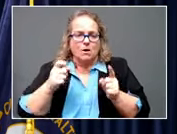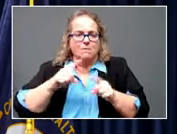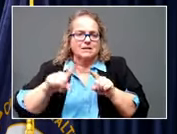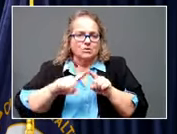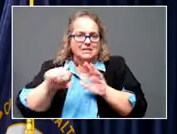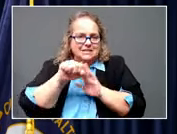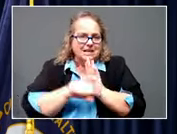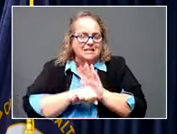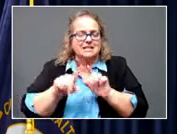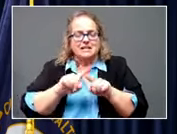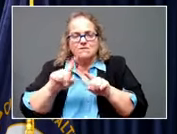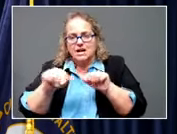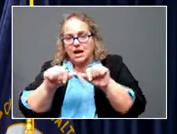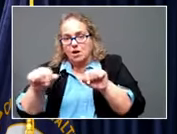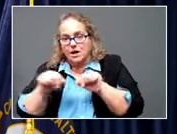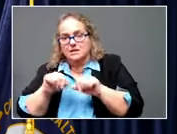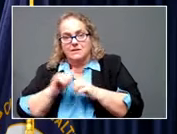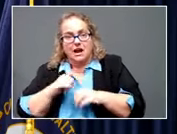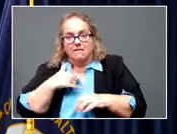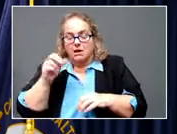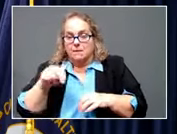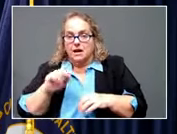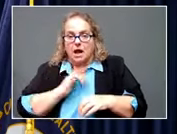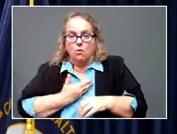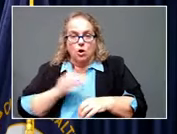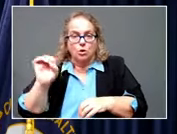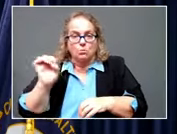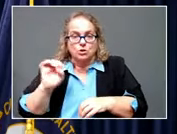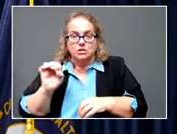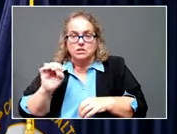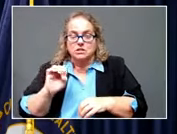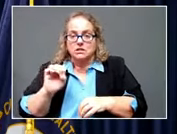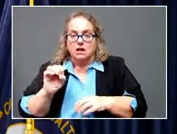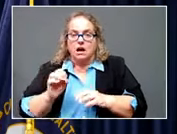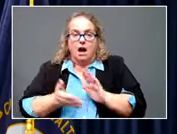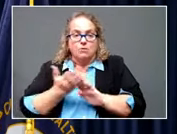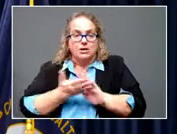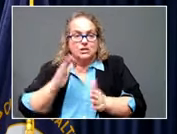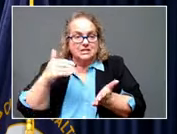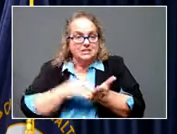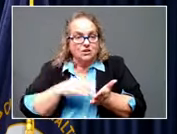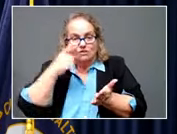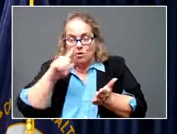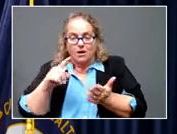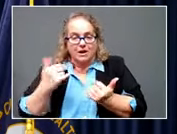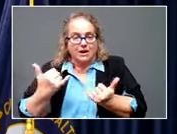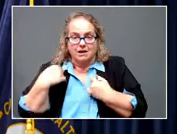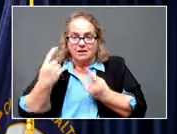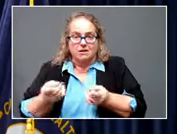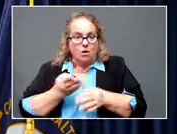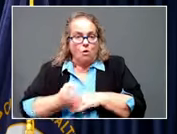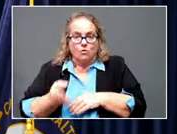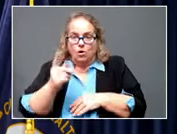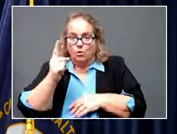that have been at our emergency operations center for now over a week.